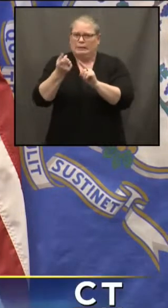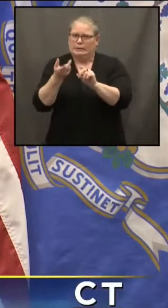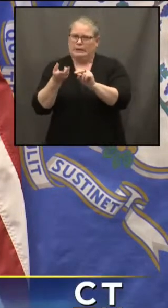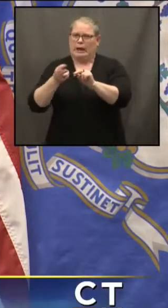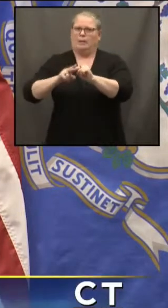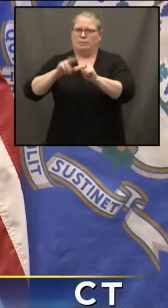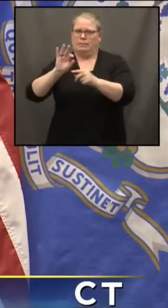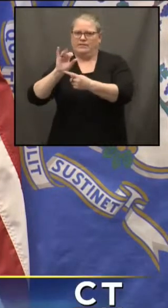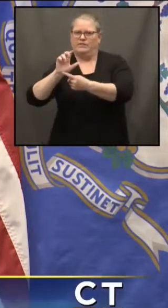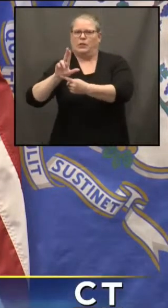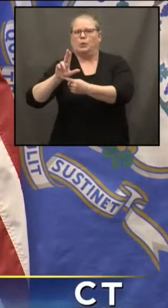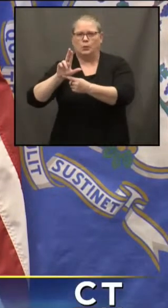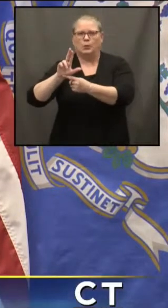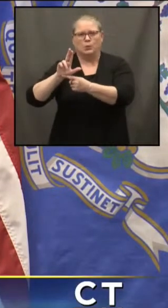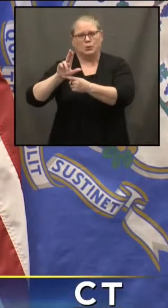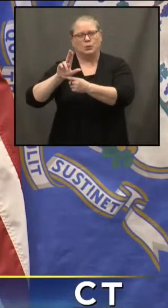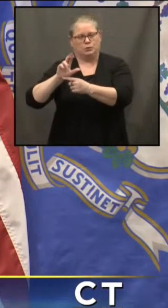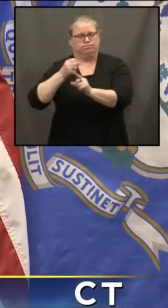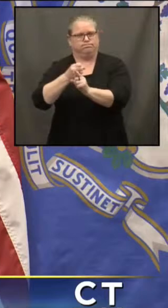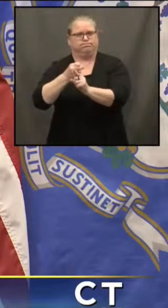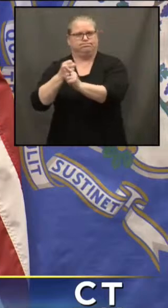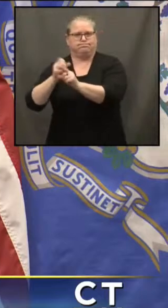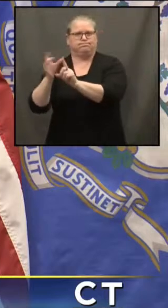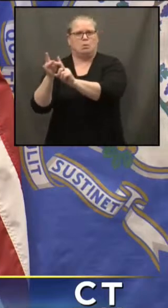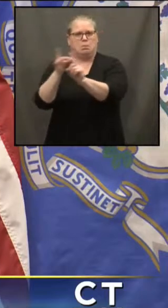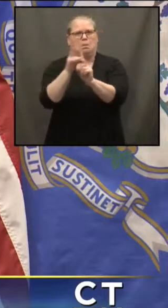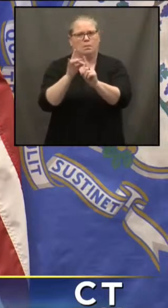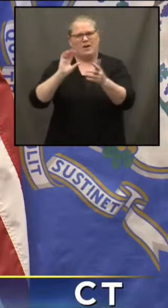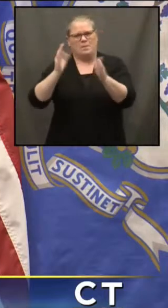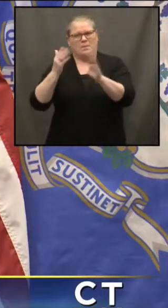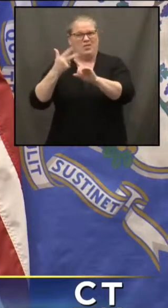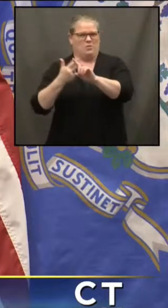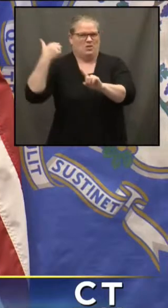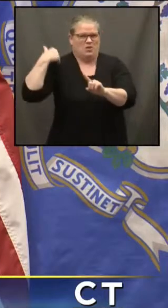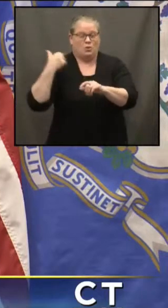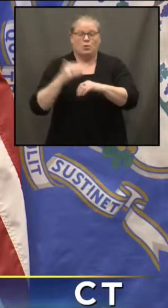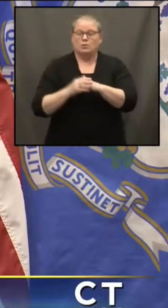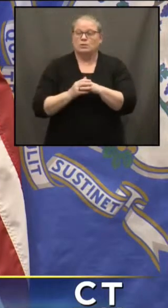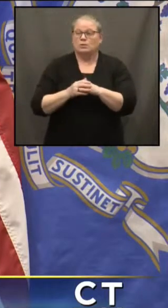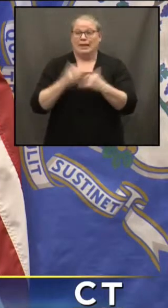where we were 3 months ago. We're much better prepared than we were a year ago,